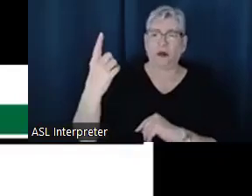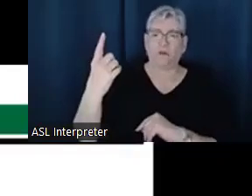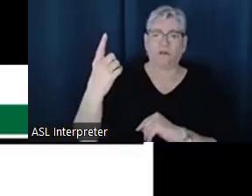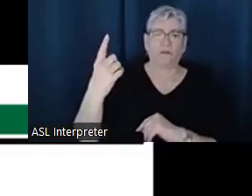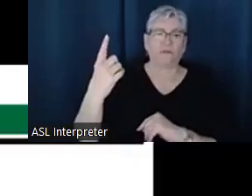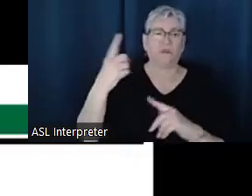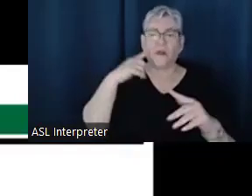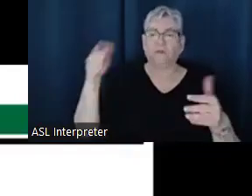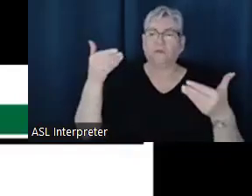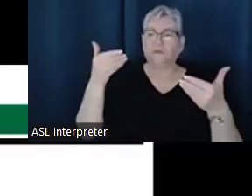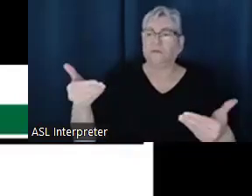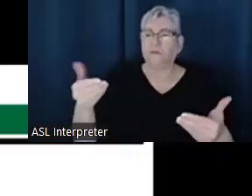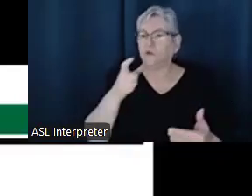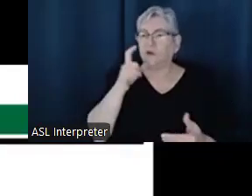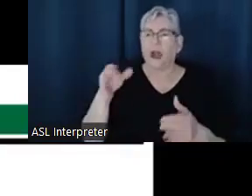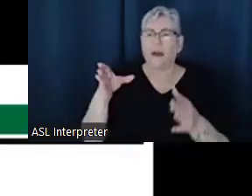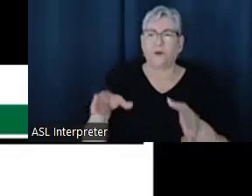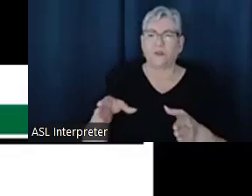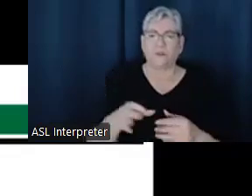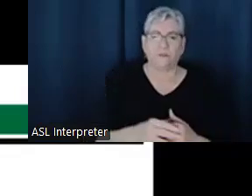whoever got to it first.